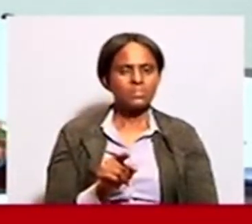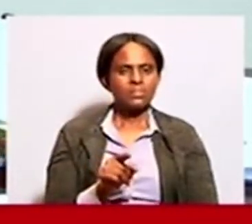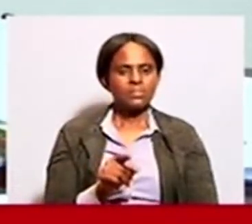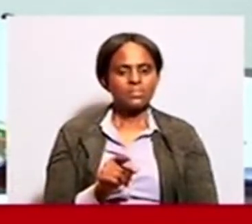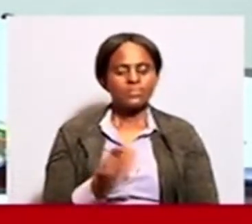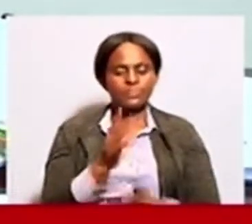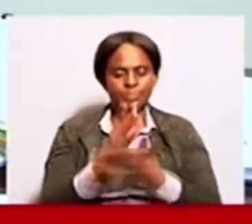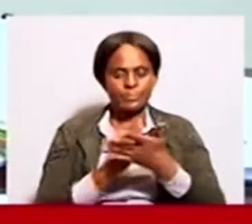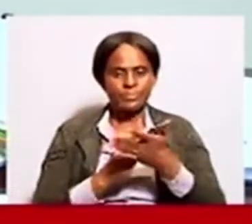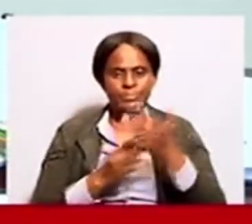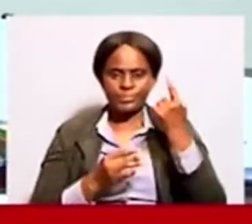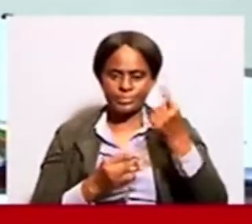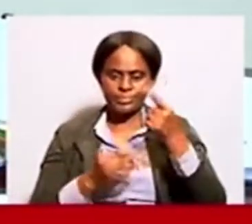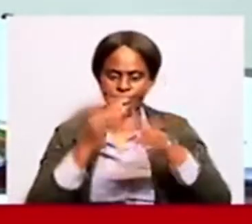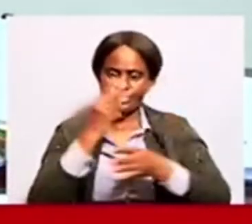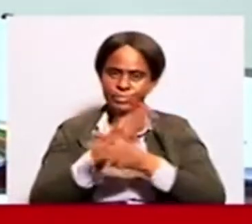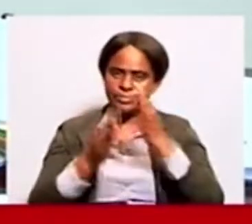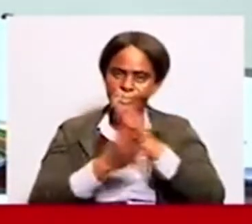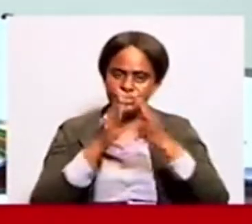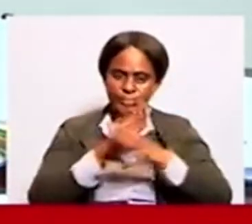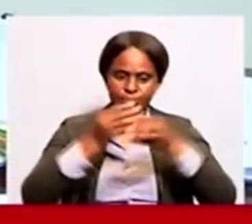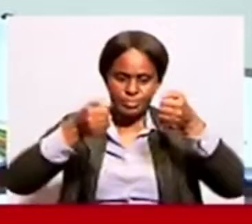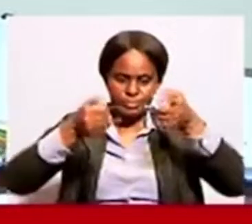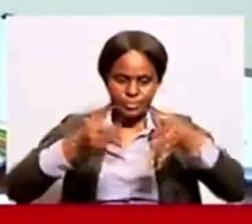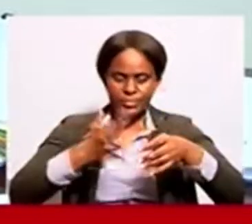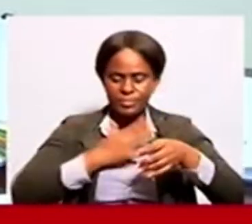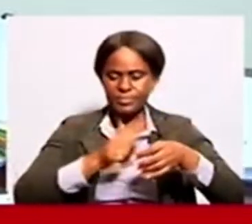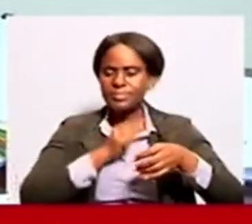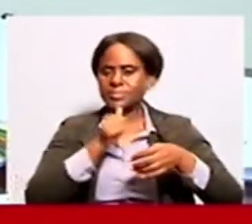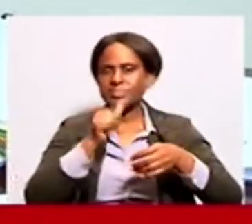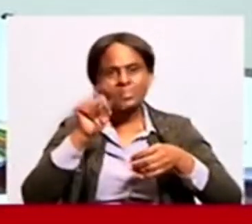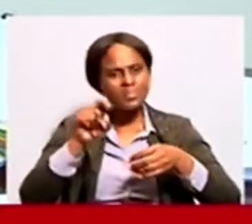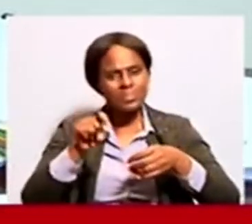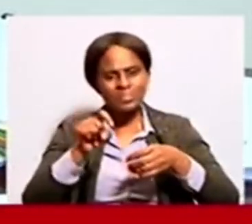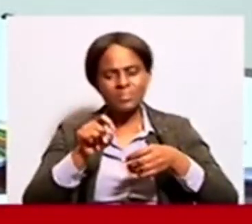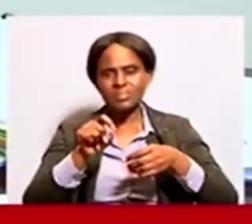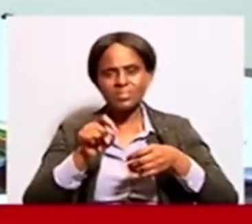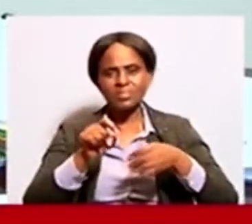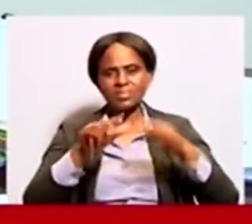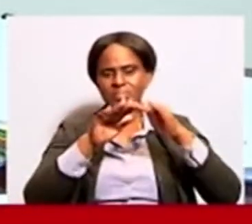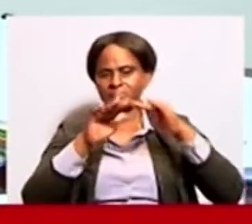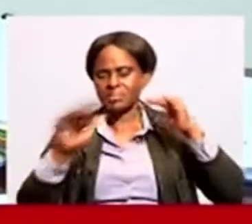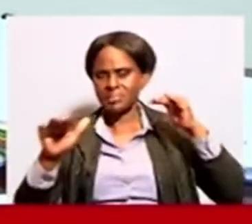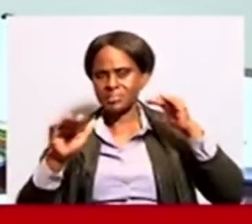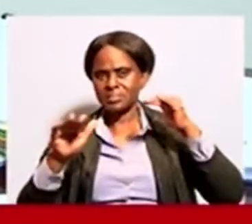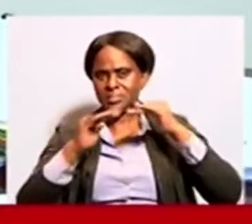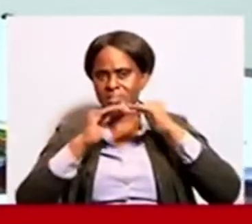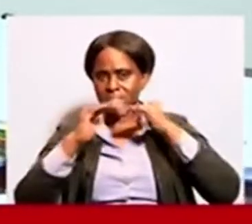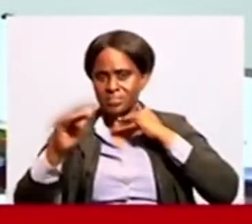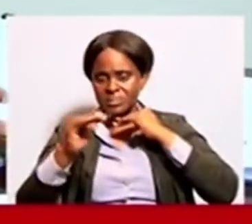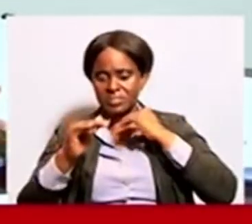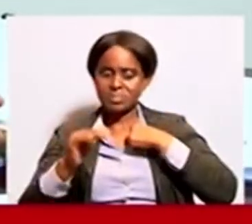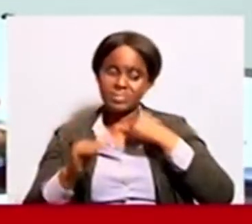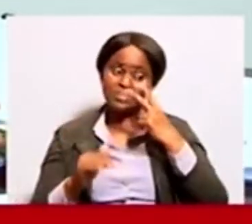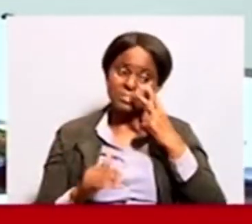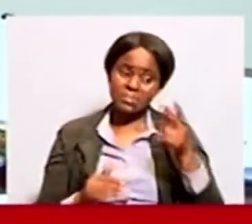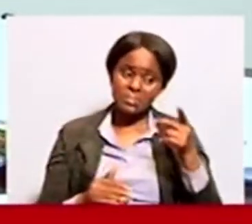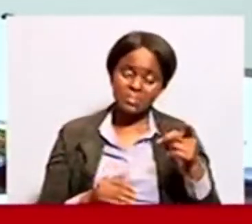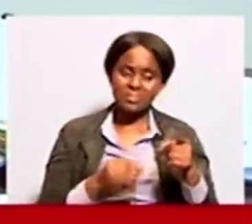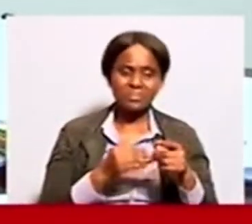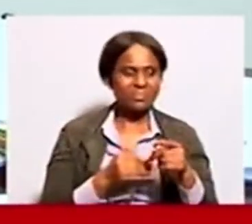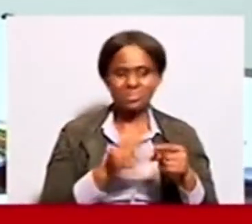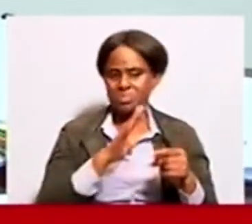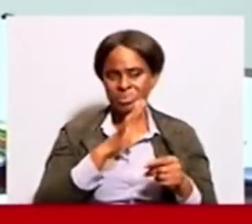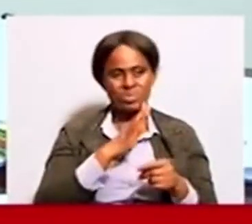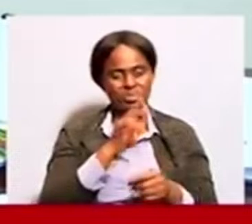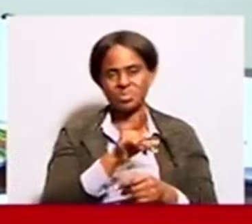somebody is building a bricklayer, at times I don't need to put is it the level or what? I would see that this thing is not going